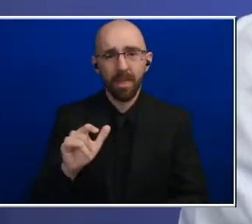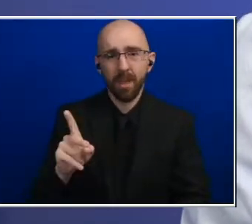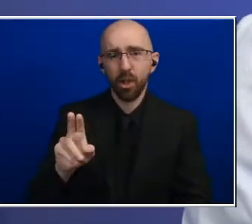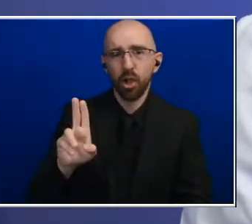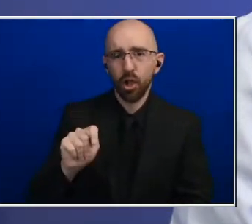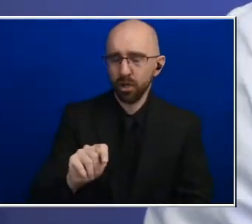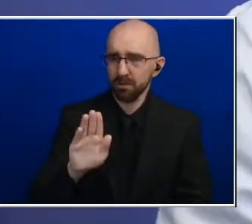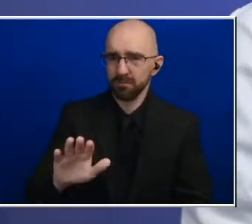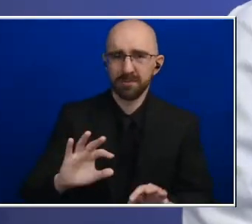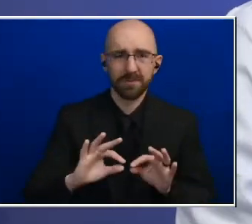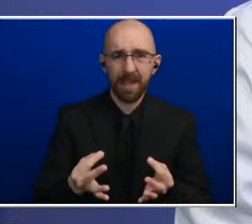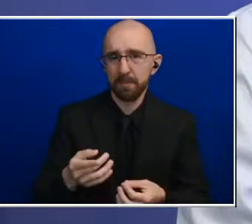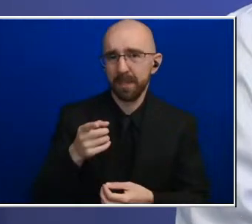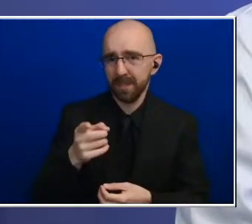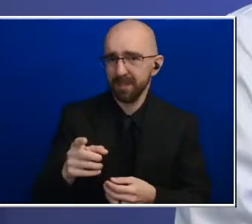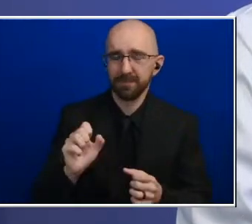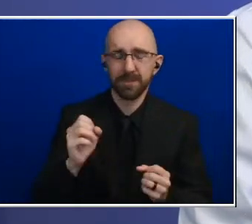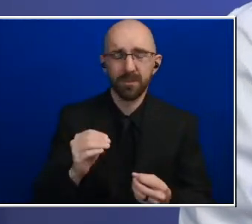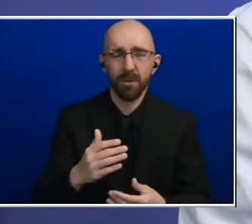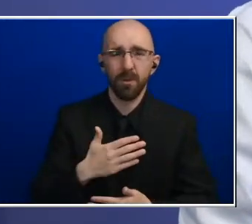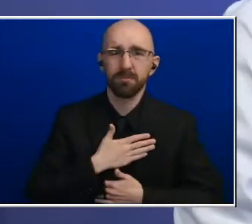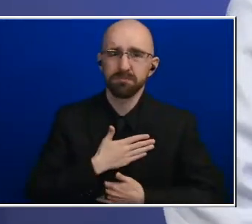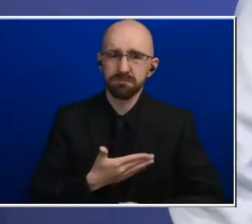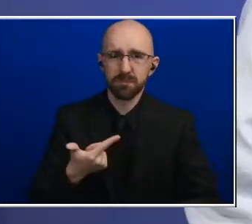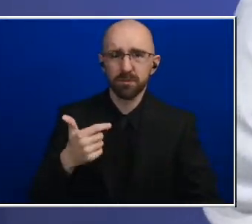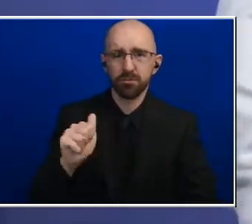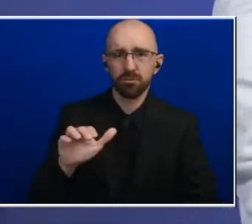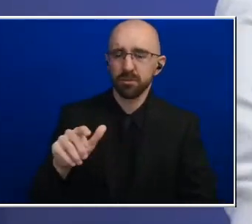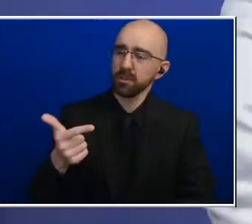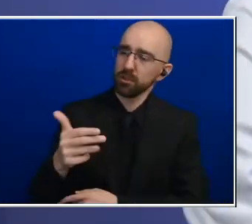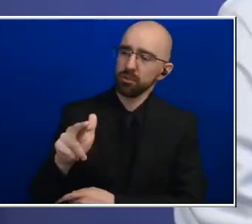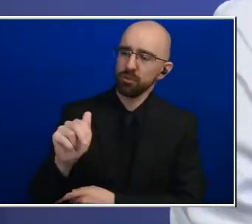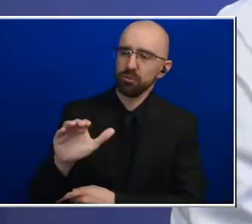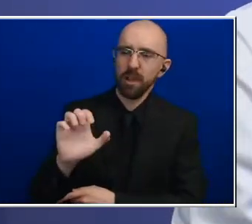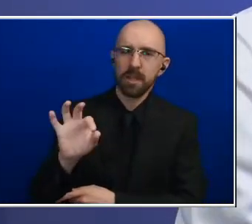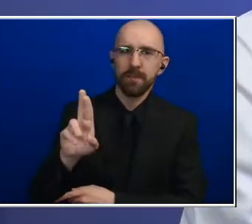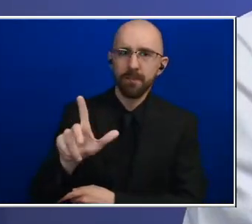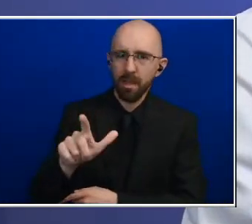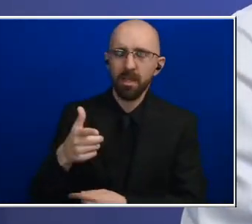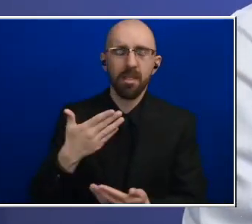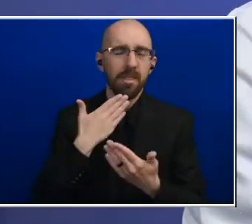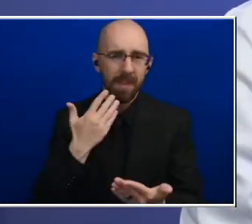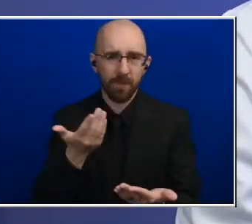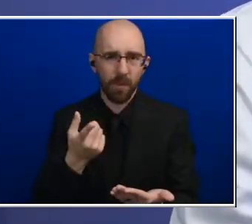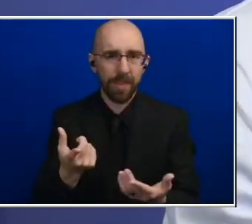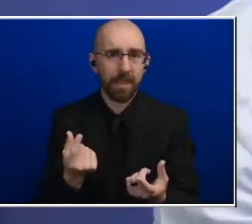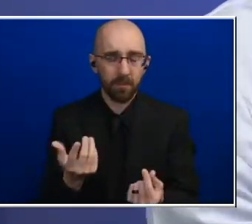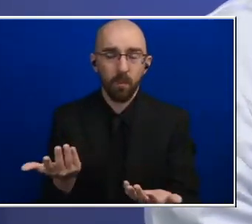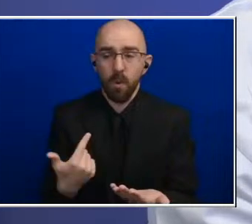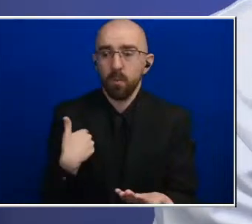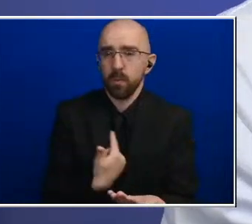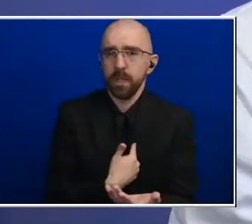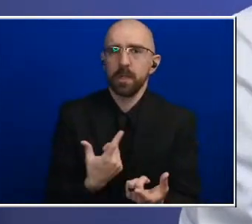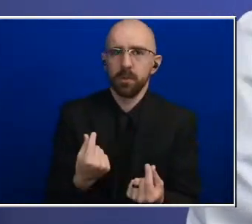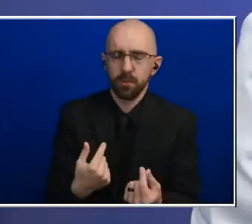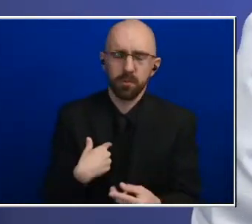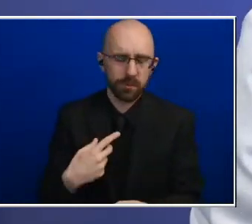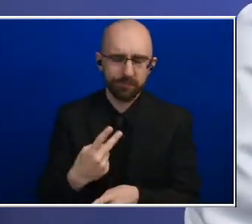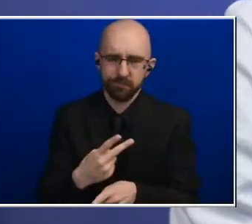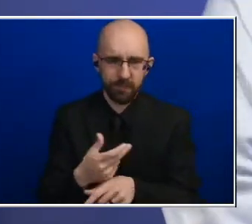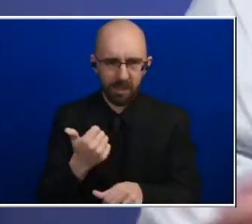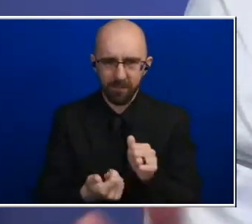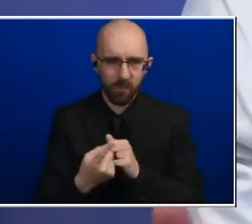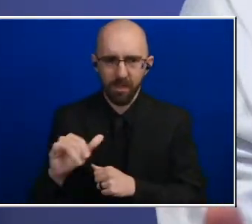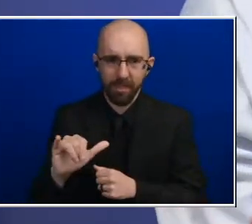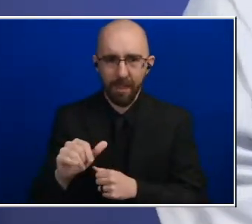so graceful, and they are so thankful for what we do. You know, we take care of everyone like Dr. Winfield said. We take